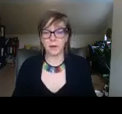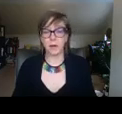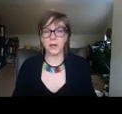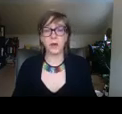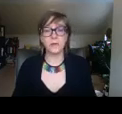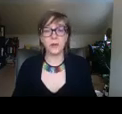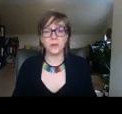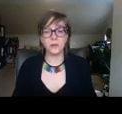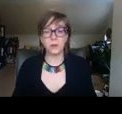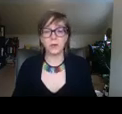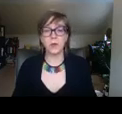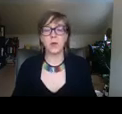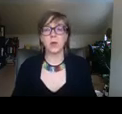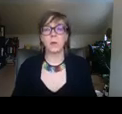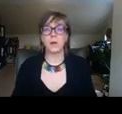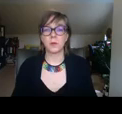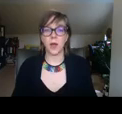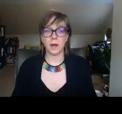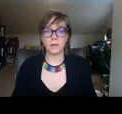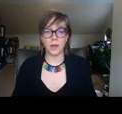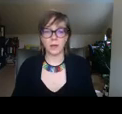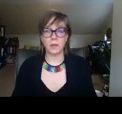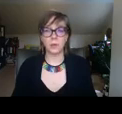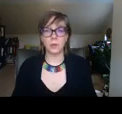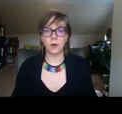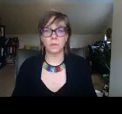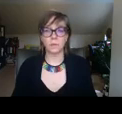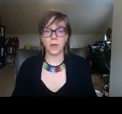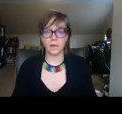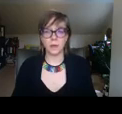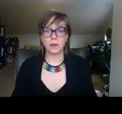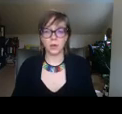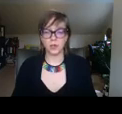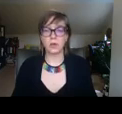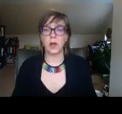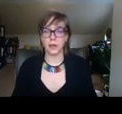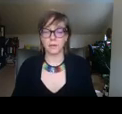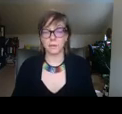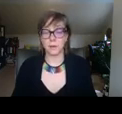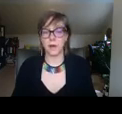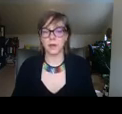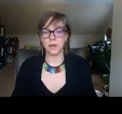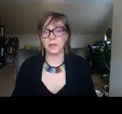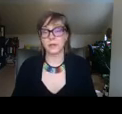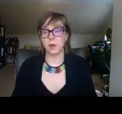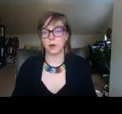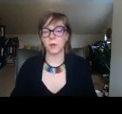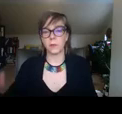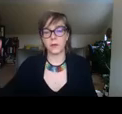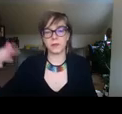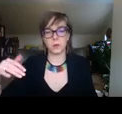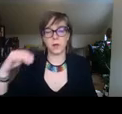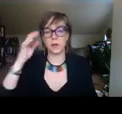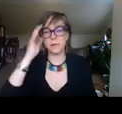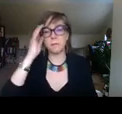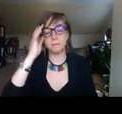big. I don't have the numbers for you, but if you have that, have that as a question, I can compile it. It takes longer, right?